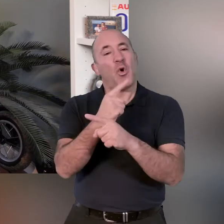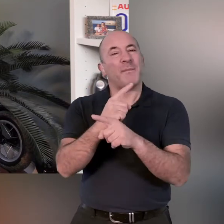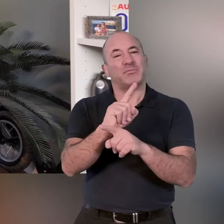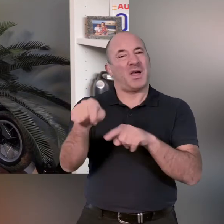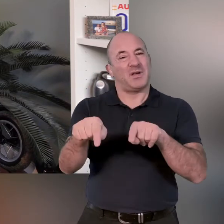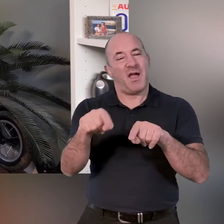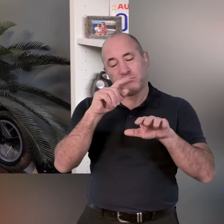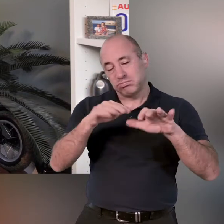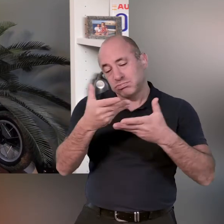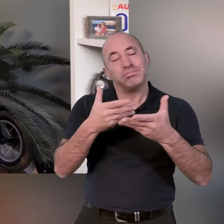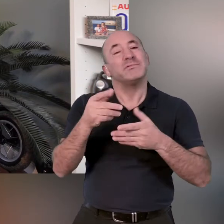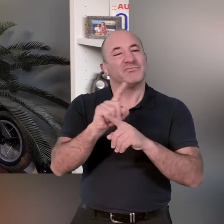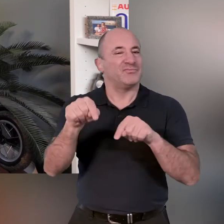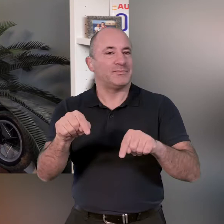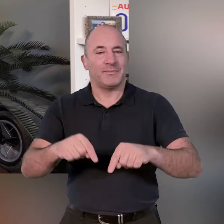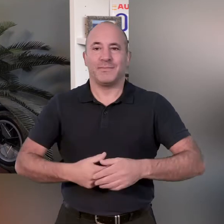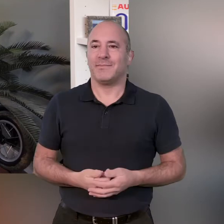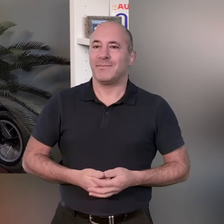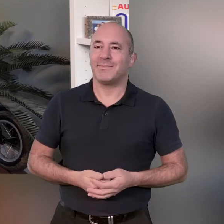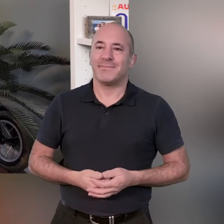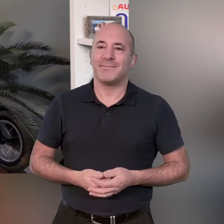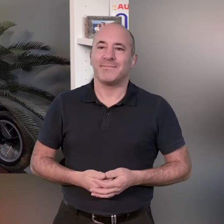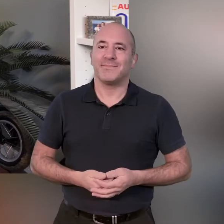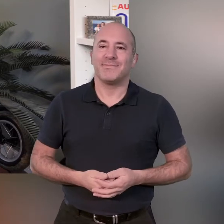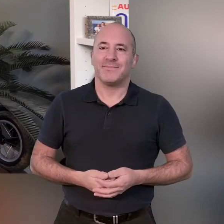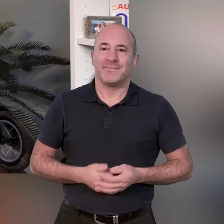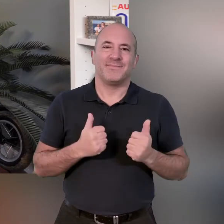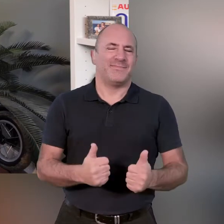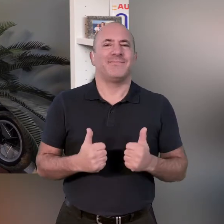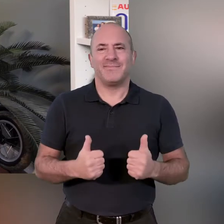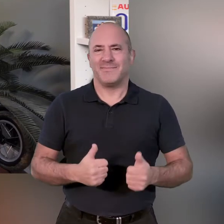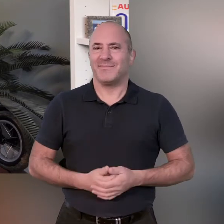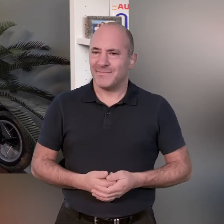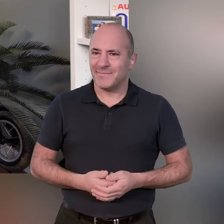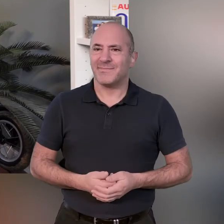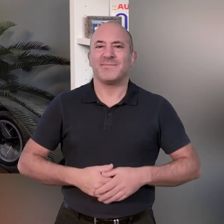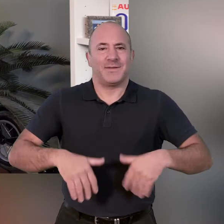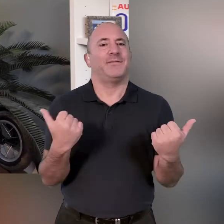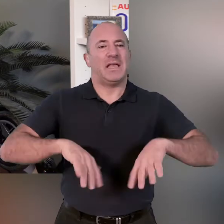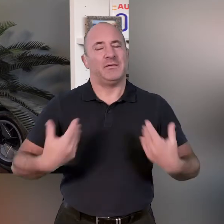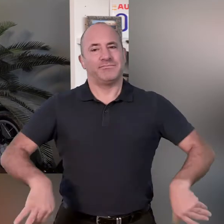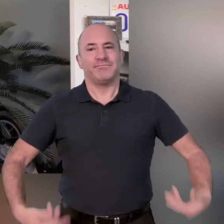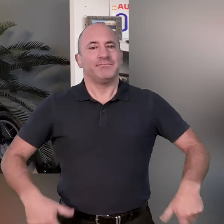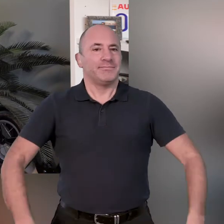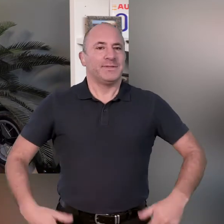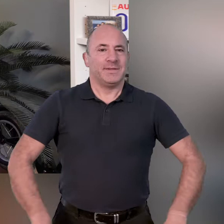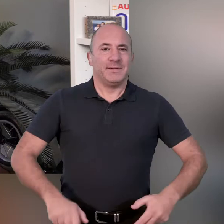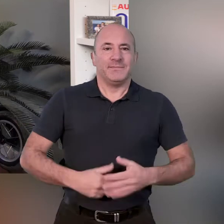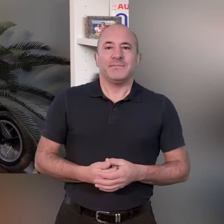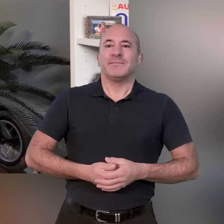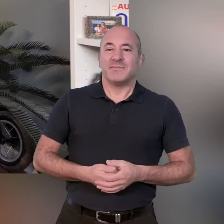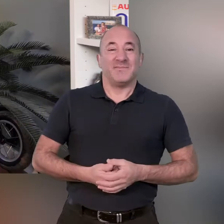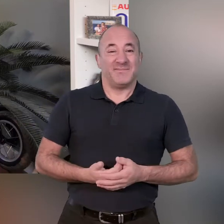link in the description down below or talk about it in the chat. Good stuff. Okay, give that a shake out there with